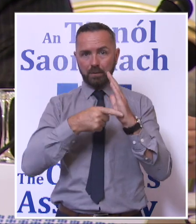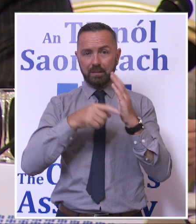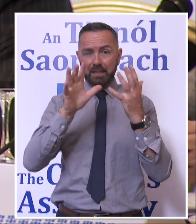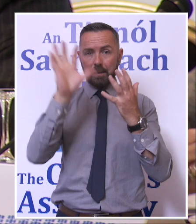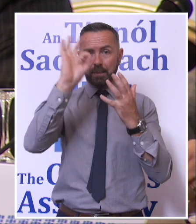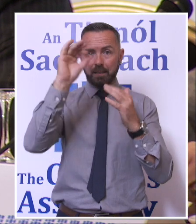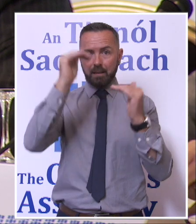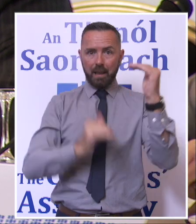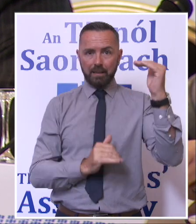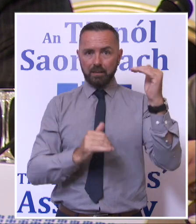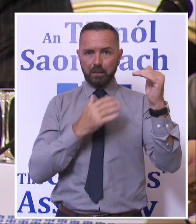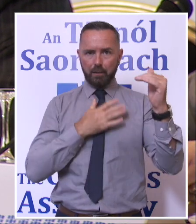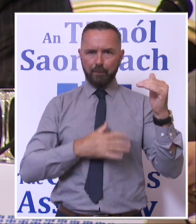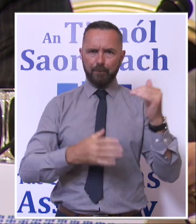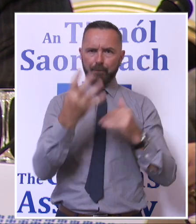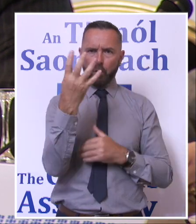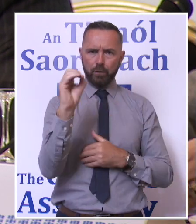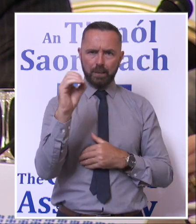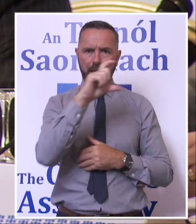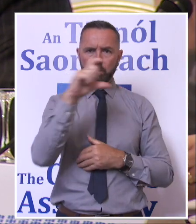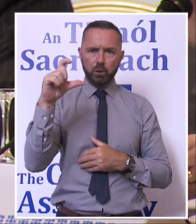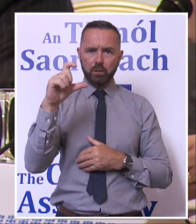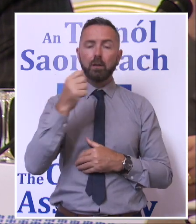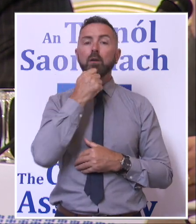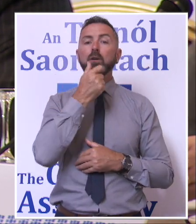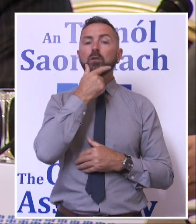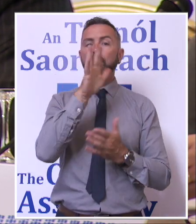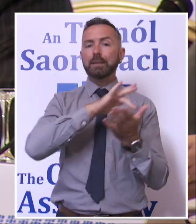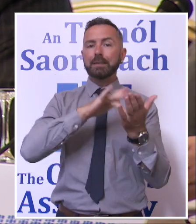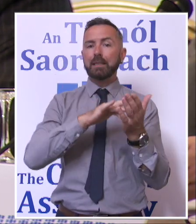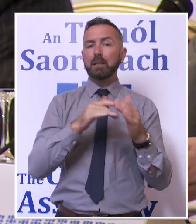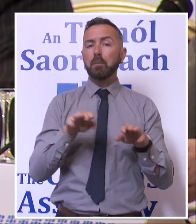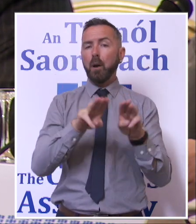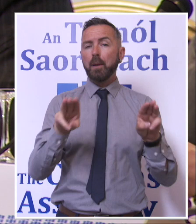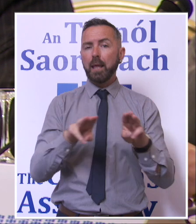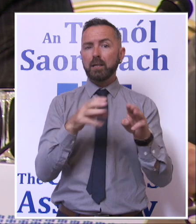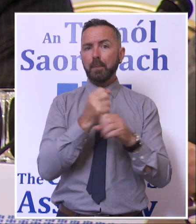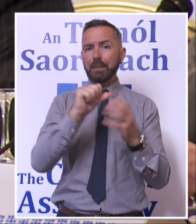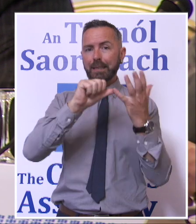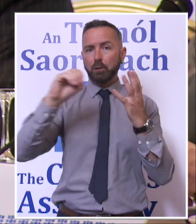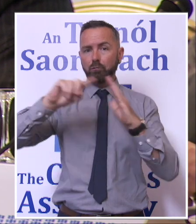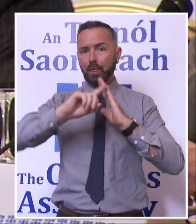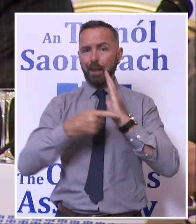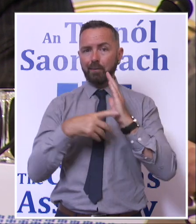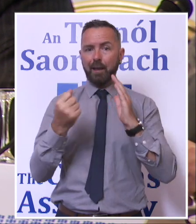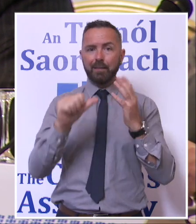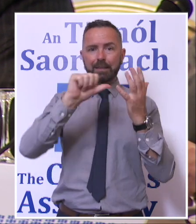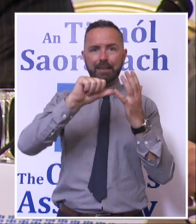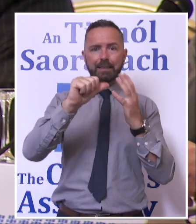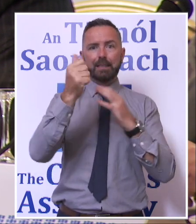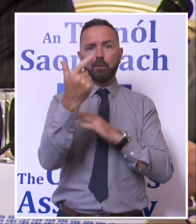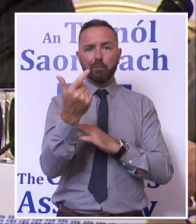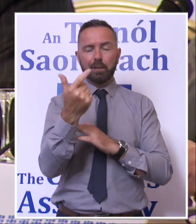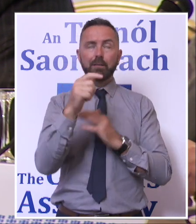less, has 40 councillors. And Dublin City Council, with a population of approximately 600,000, has 63